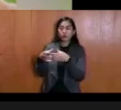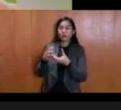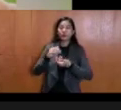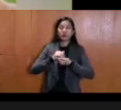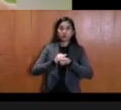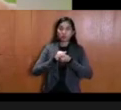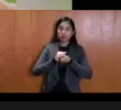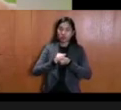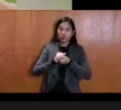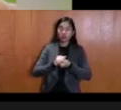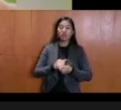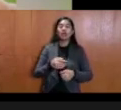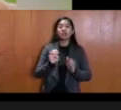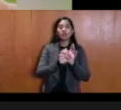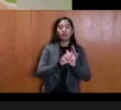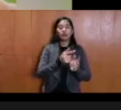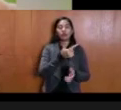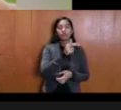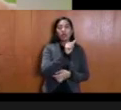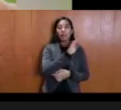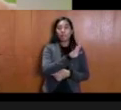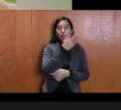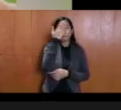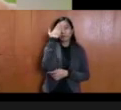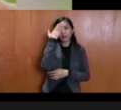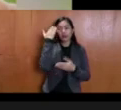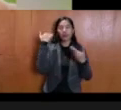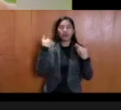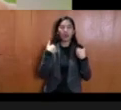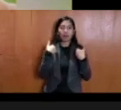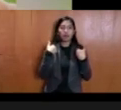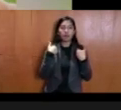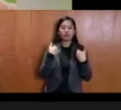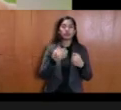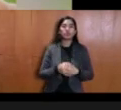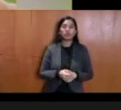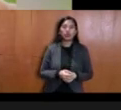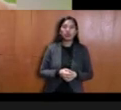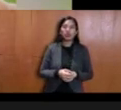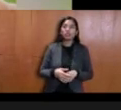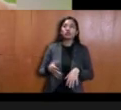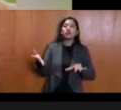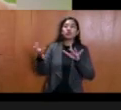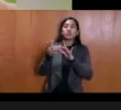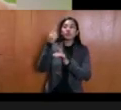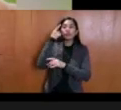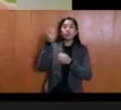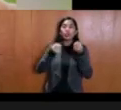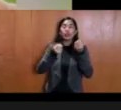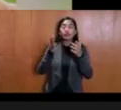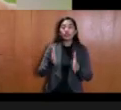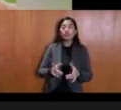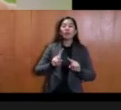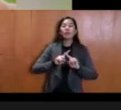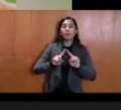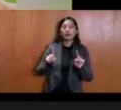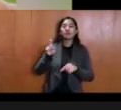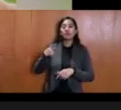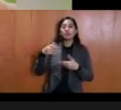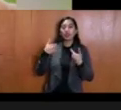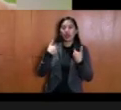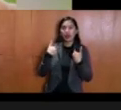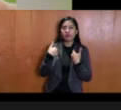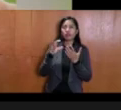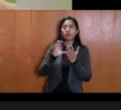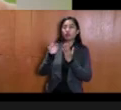well. So for Grab, for example, they know they have outreach to the drivers, but they don't have a curriculum for digital literacy.